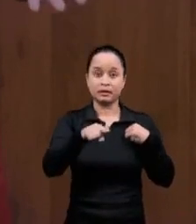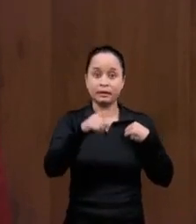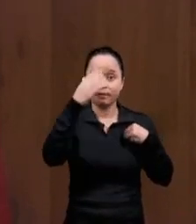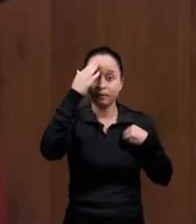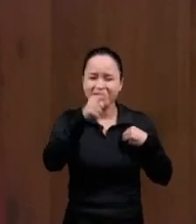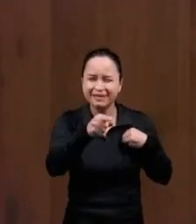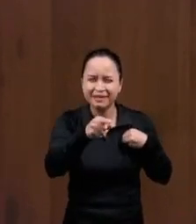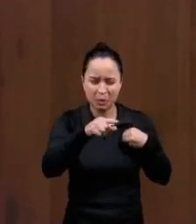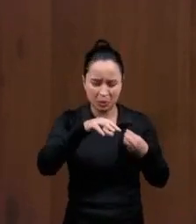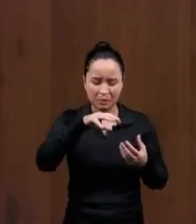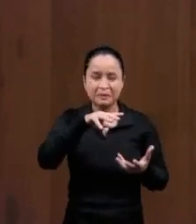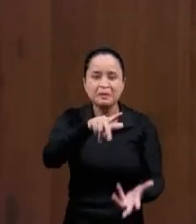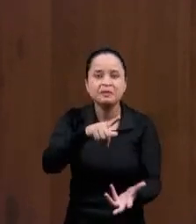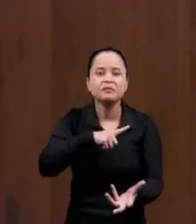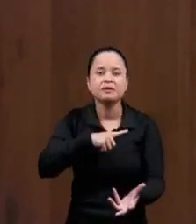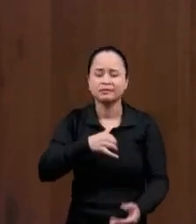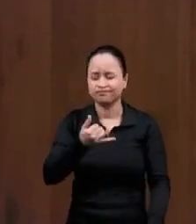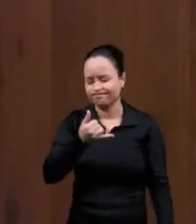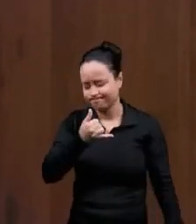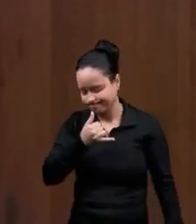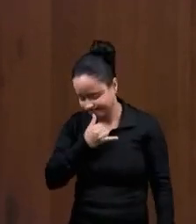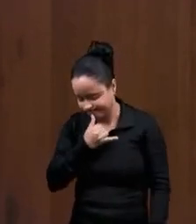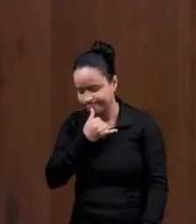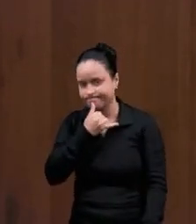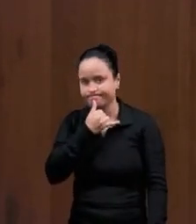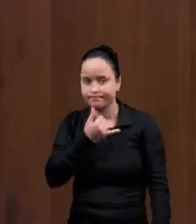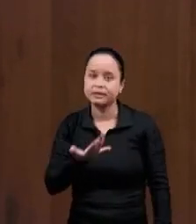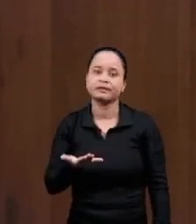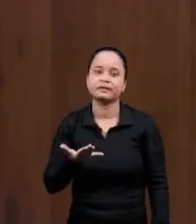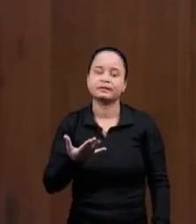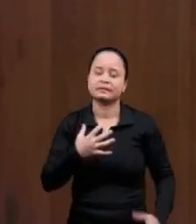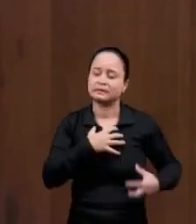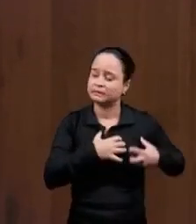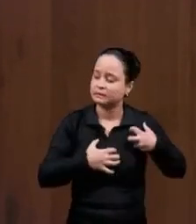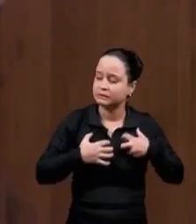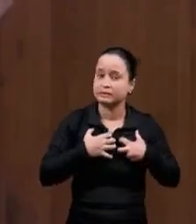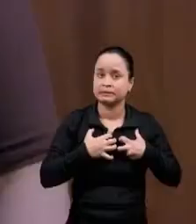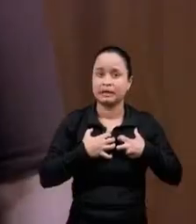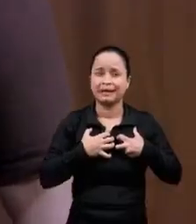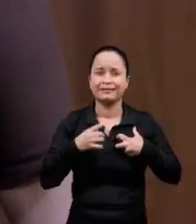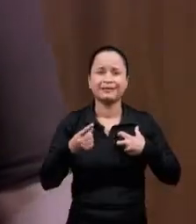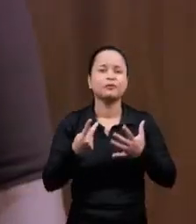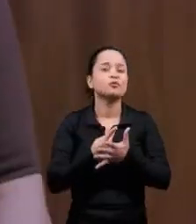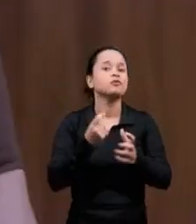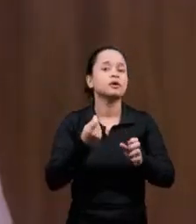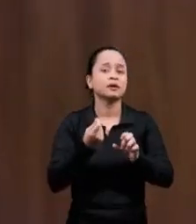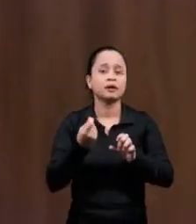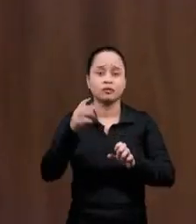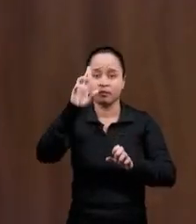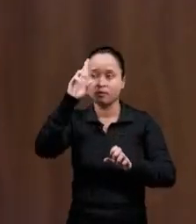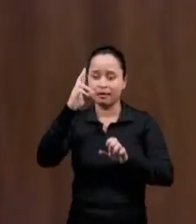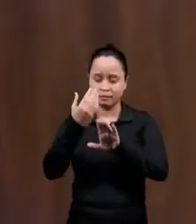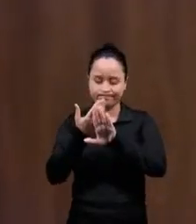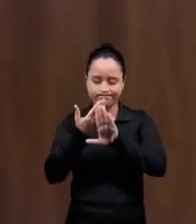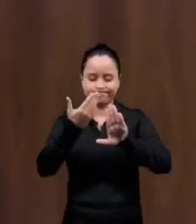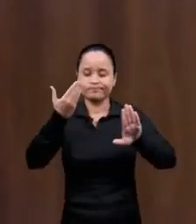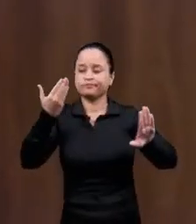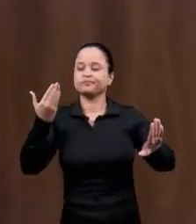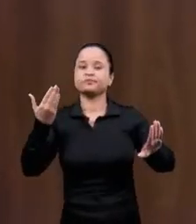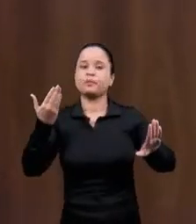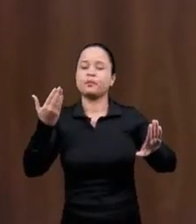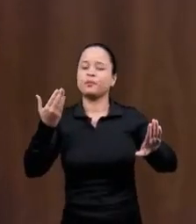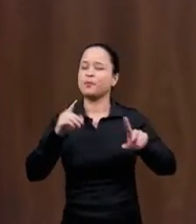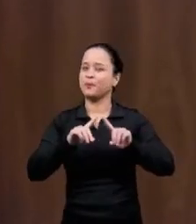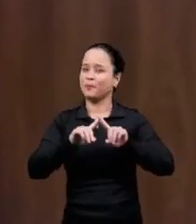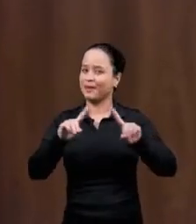were weeds growing out of the earth? There was sadness, and they turned away from the Lord.